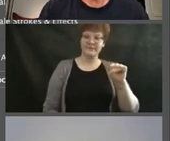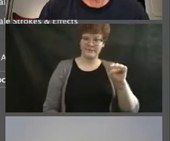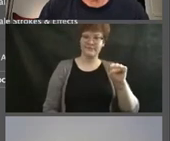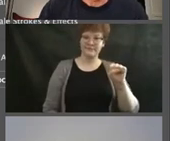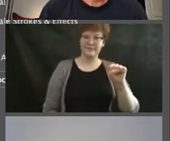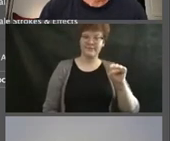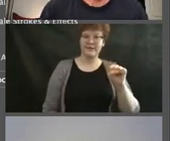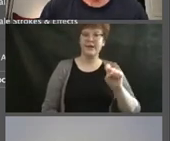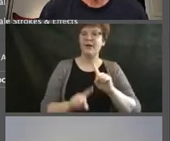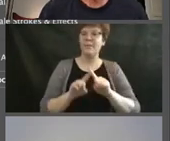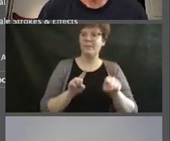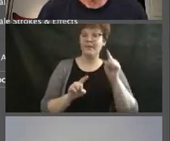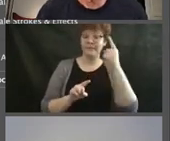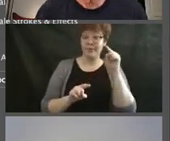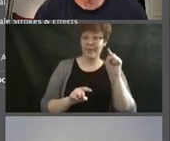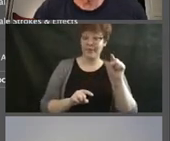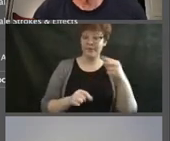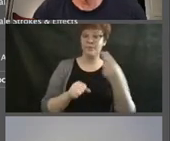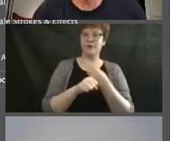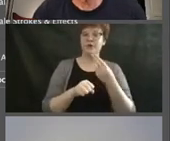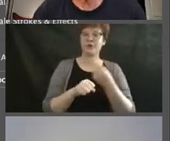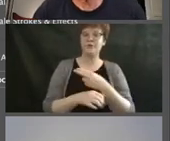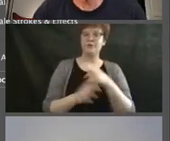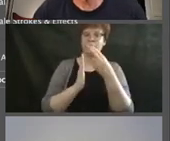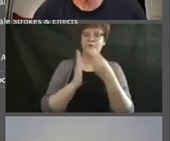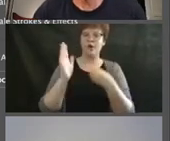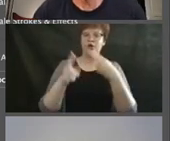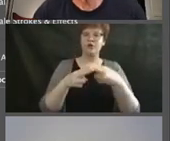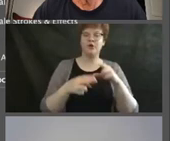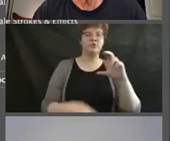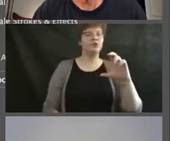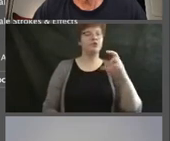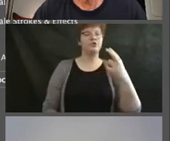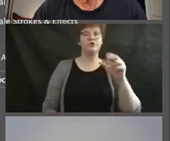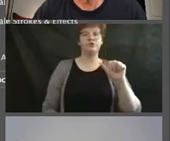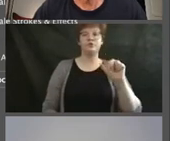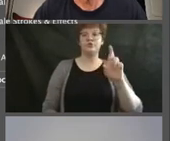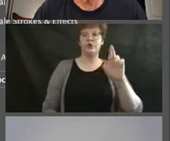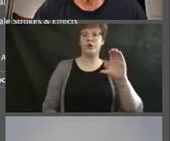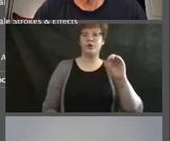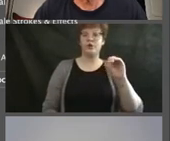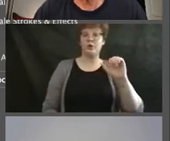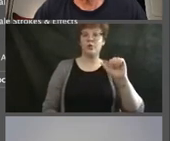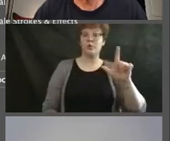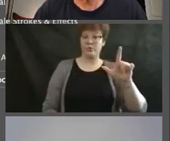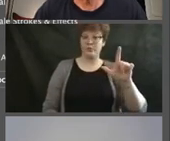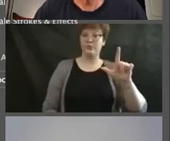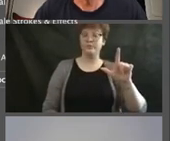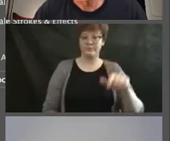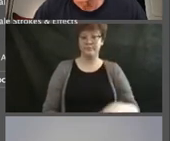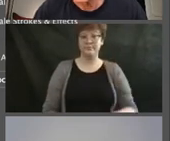a charcoal brush for that. So I don't know if I already have it in here. Here's, I'm going to go back under